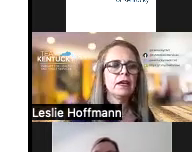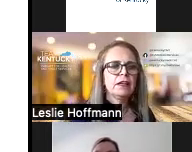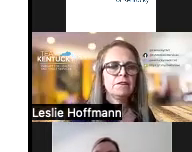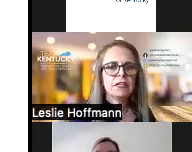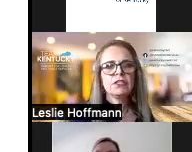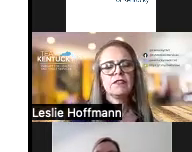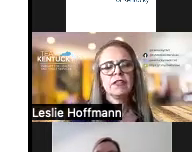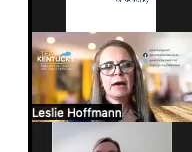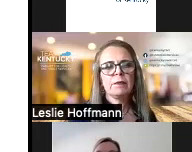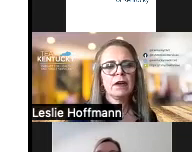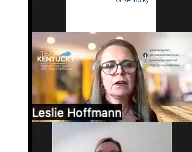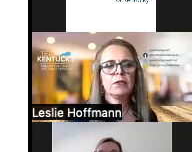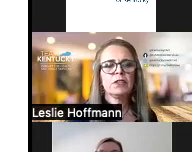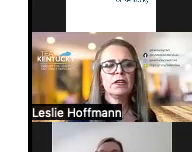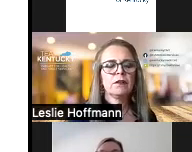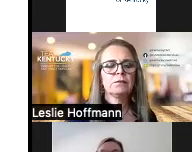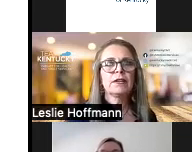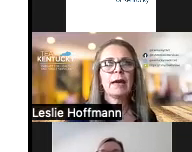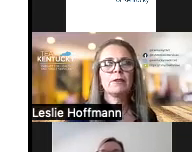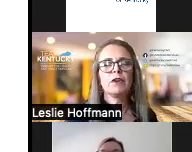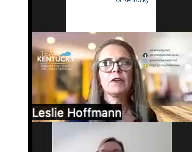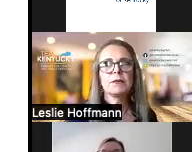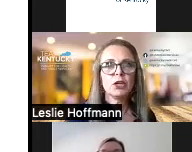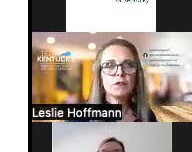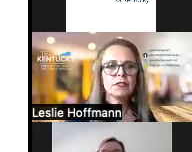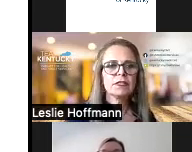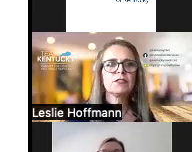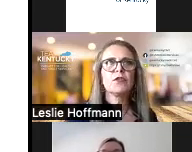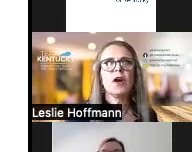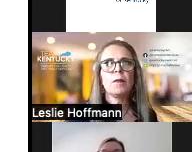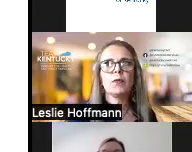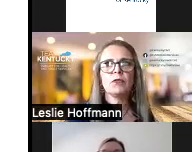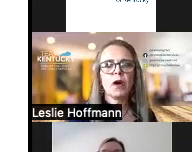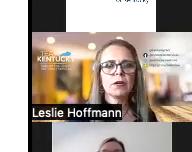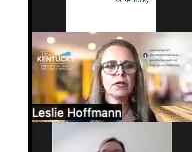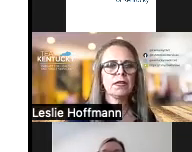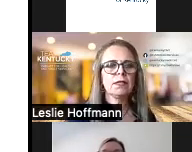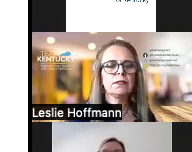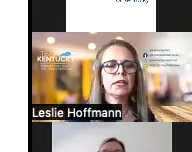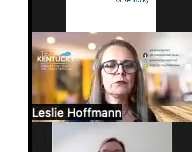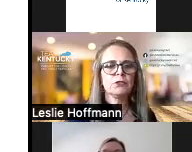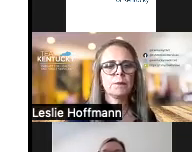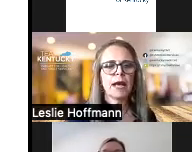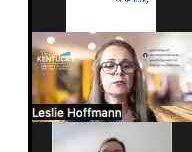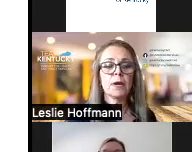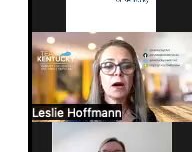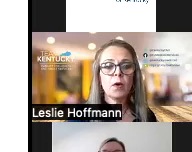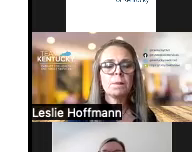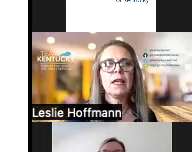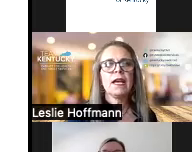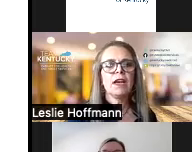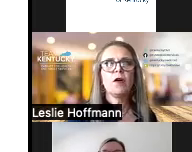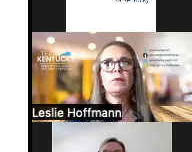equity. The vision of the cabinet, our Cabinet for Health and Family Services, is for a commonwealth where all Kentuckians can reach their maximum